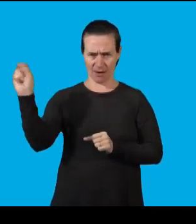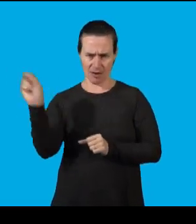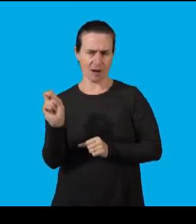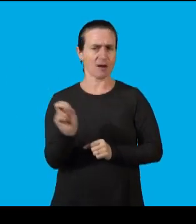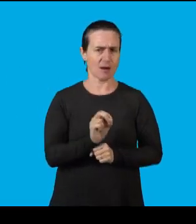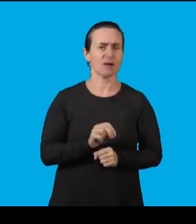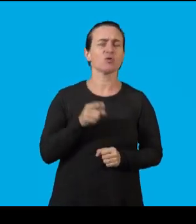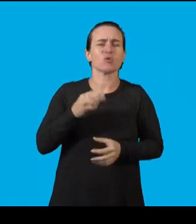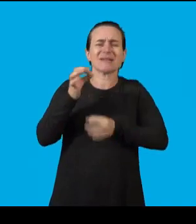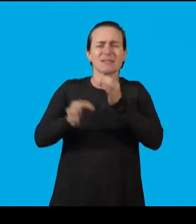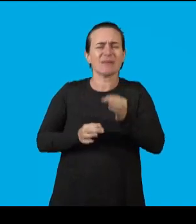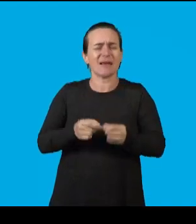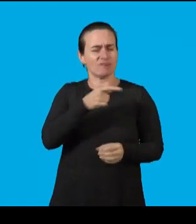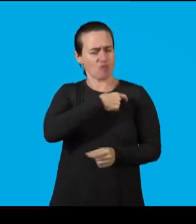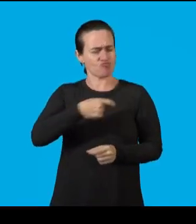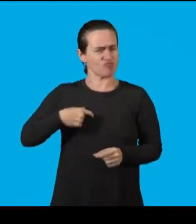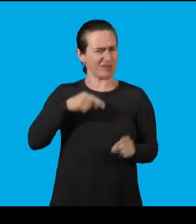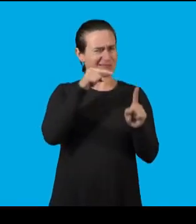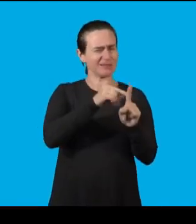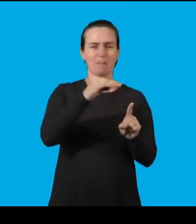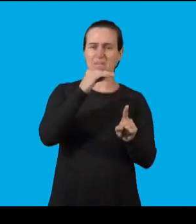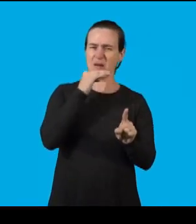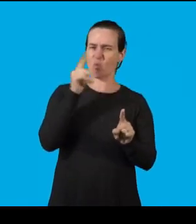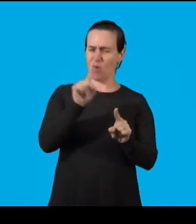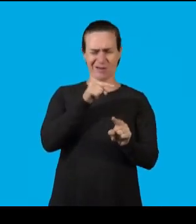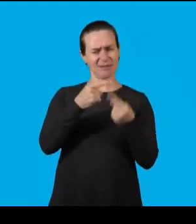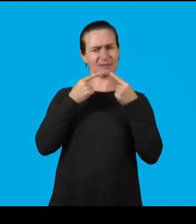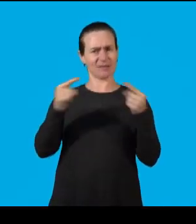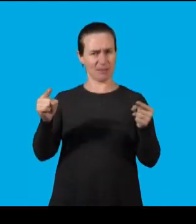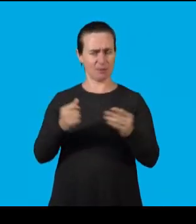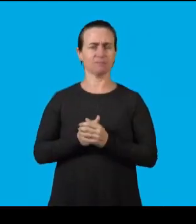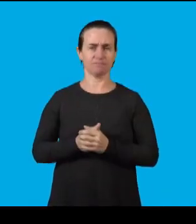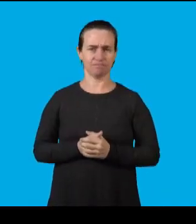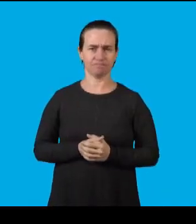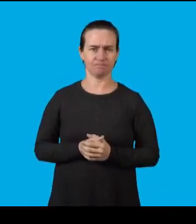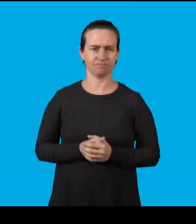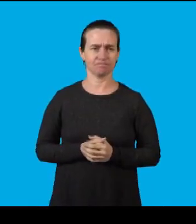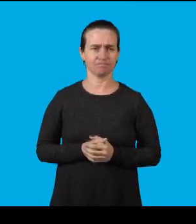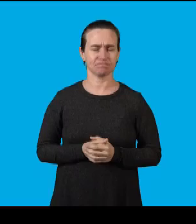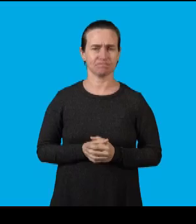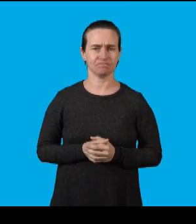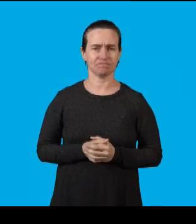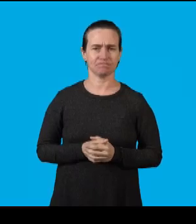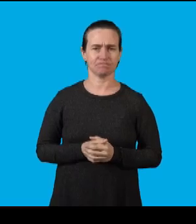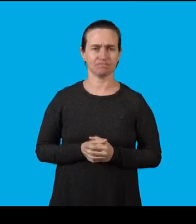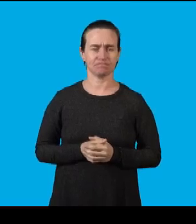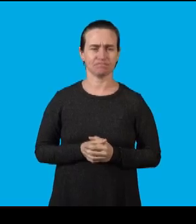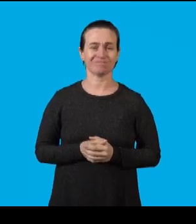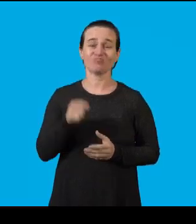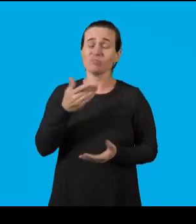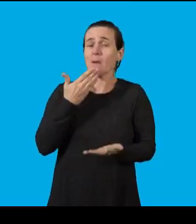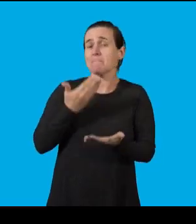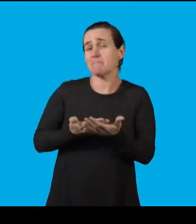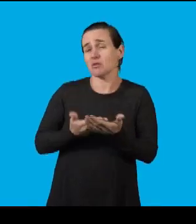evidence in the source to explain what Truman meant by that statement. Now, let's quickly look at